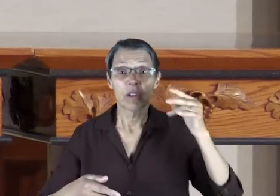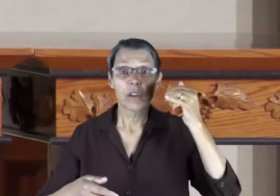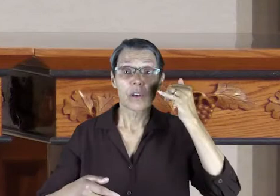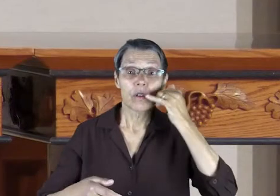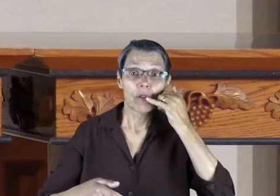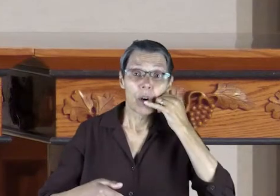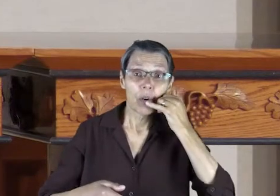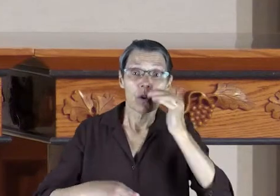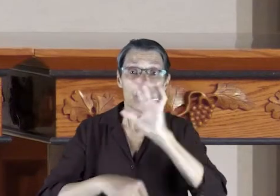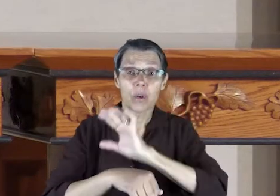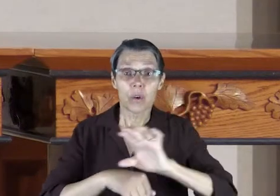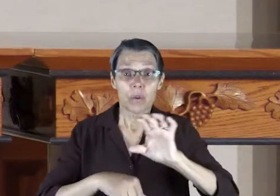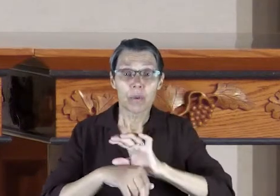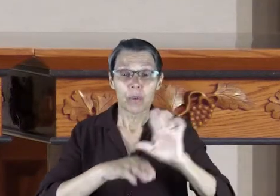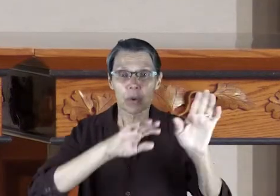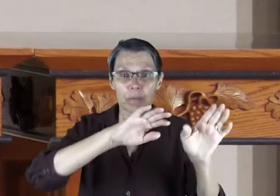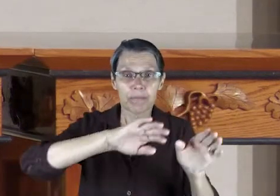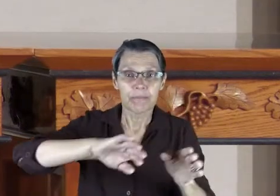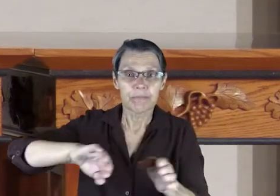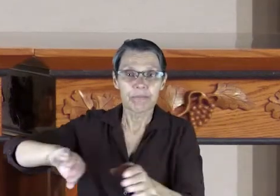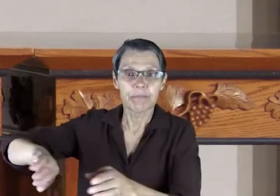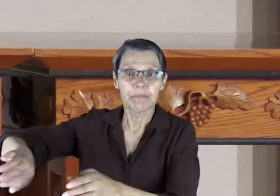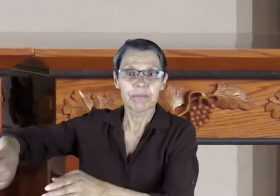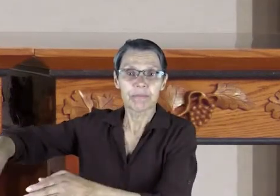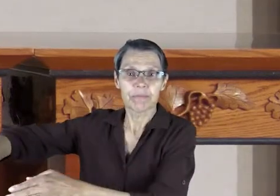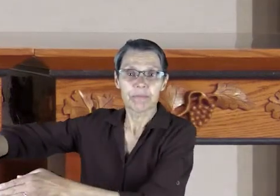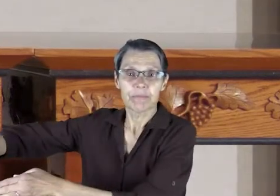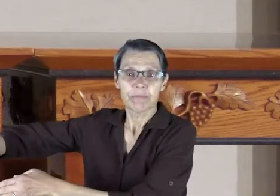away or in another room?